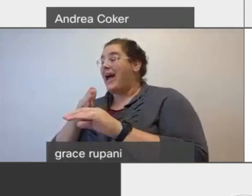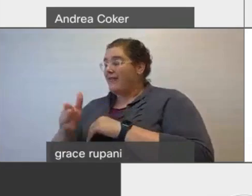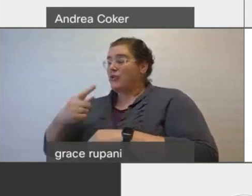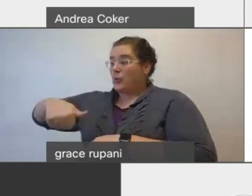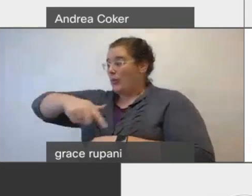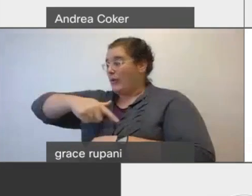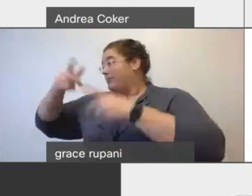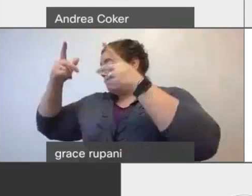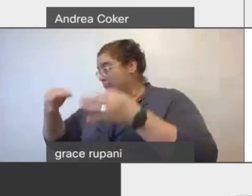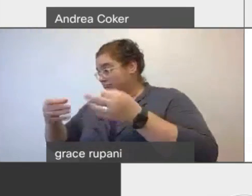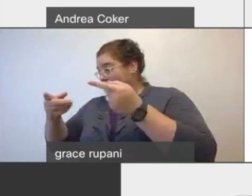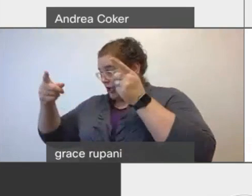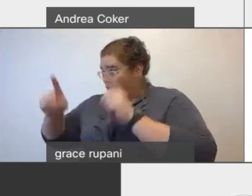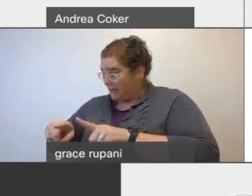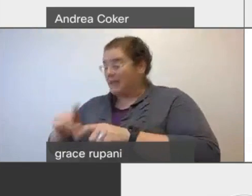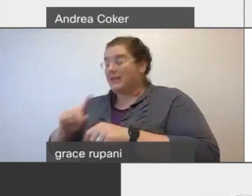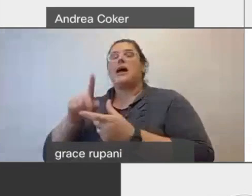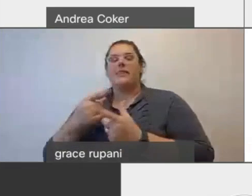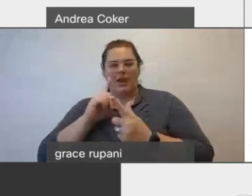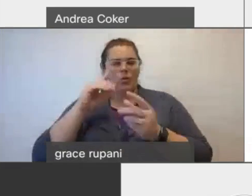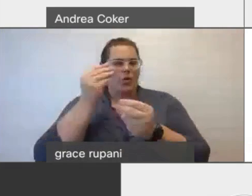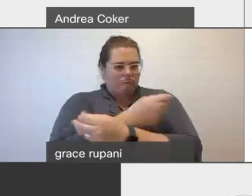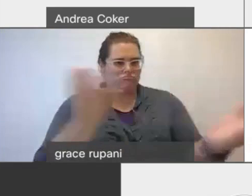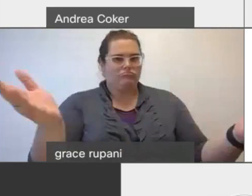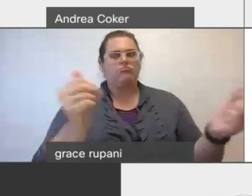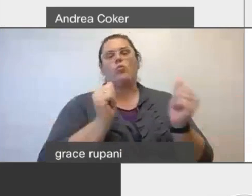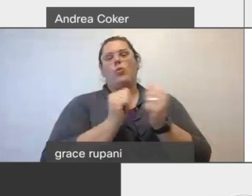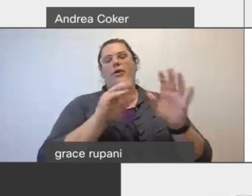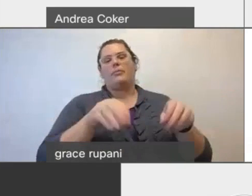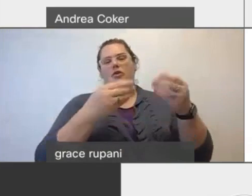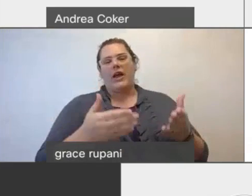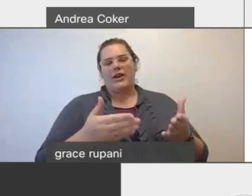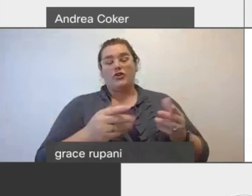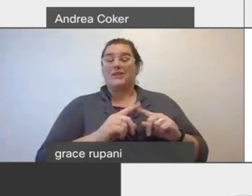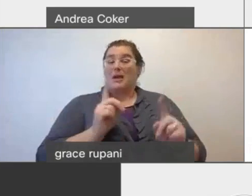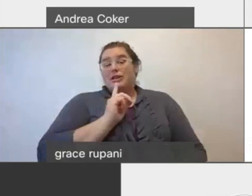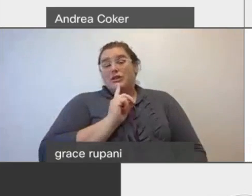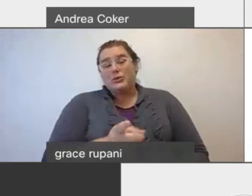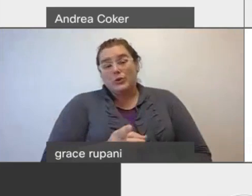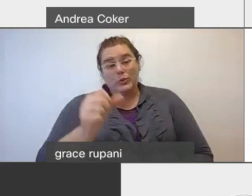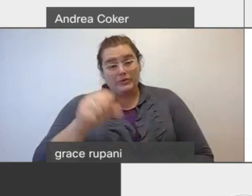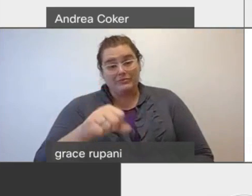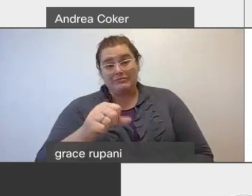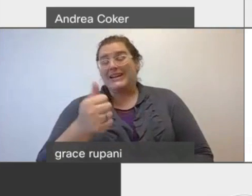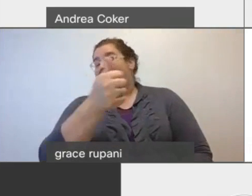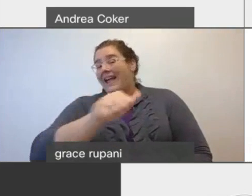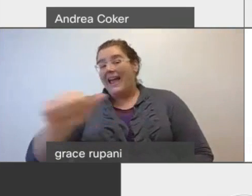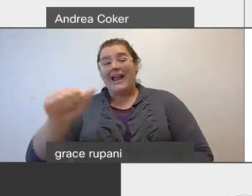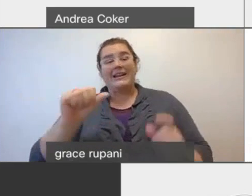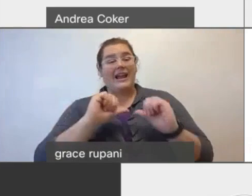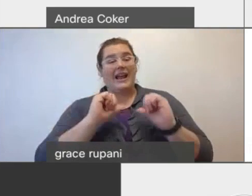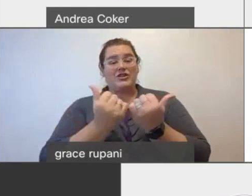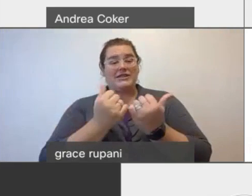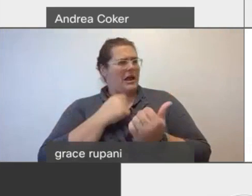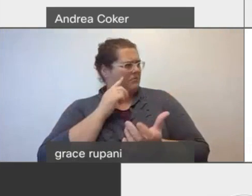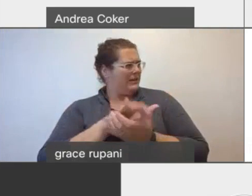this time, we have not. It is true that providers, any agency, I